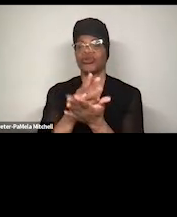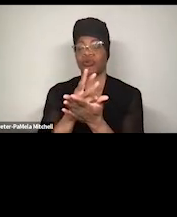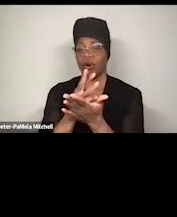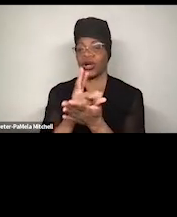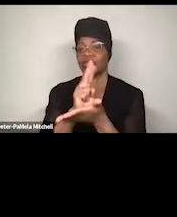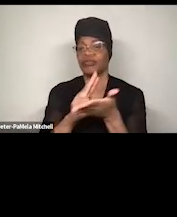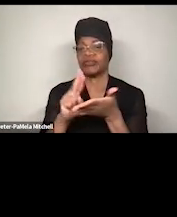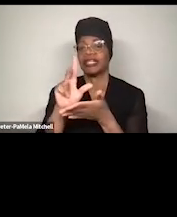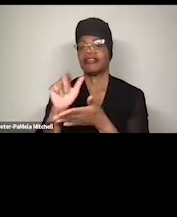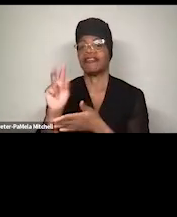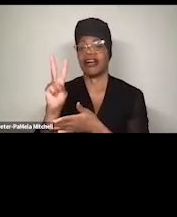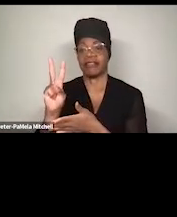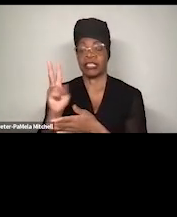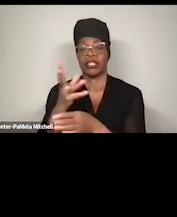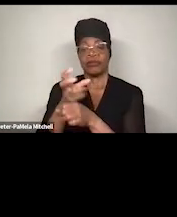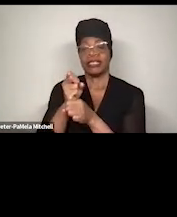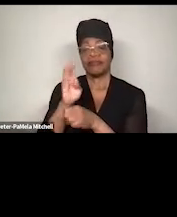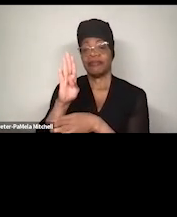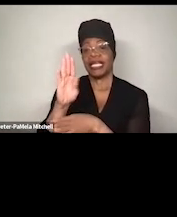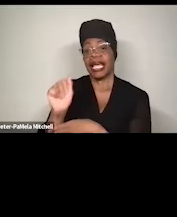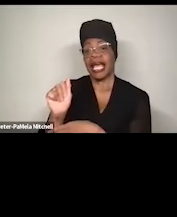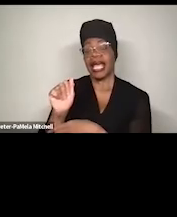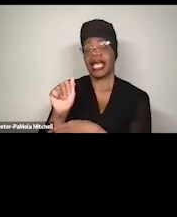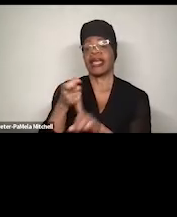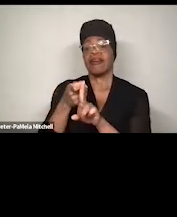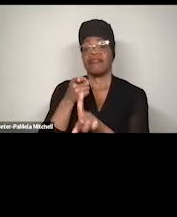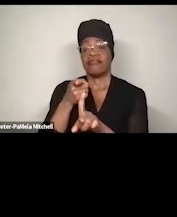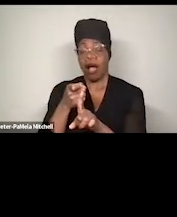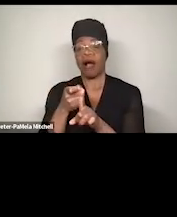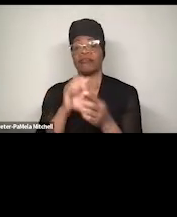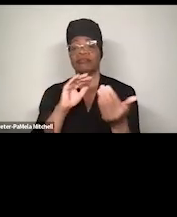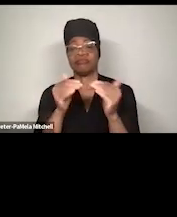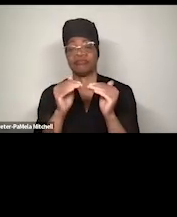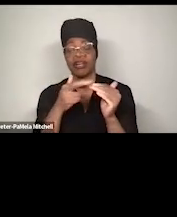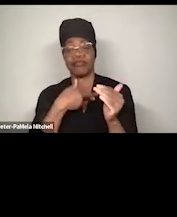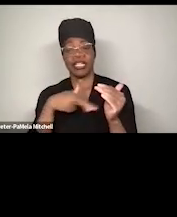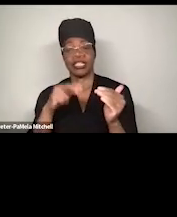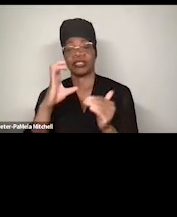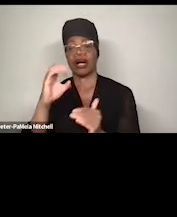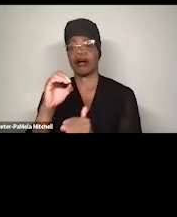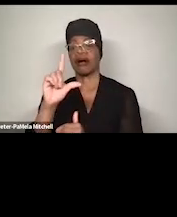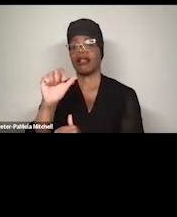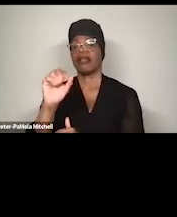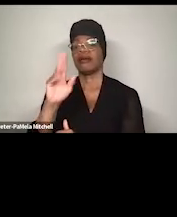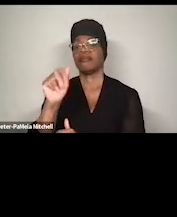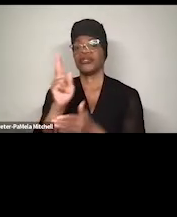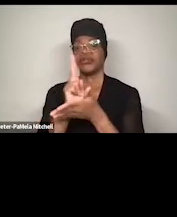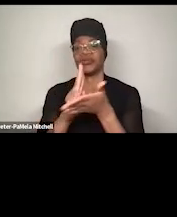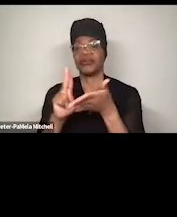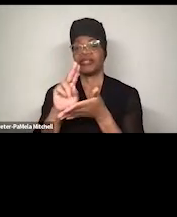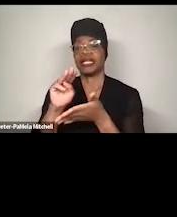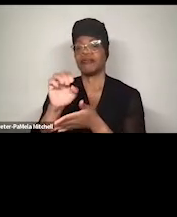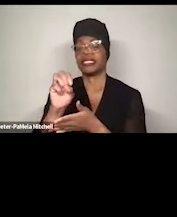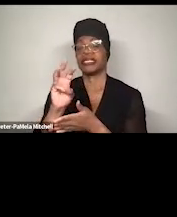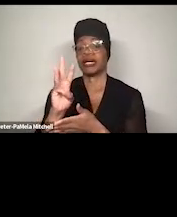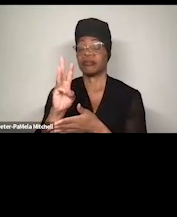Vegas. He received his Bachelor of Arts degree in Comparative Religion from Columbia University and his MSW at the University of